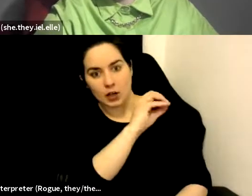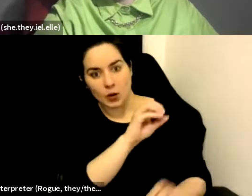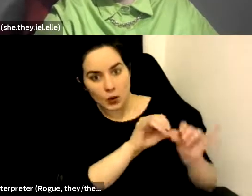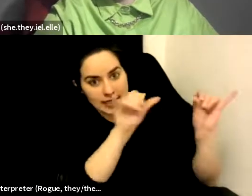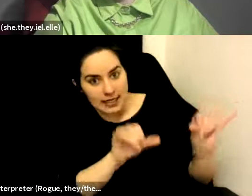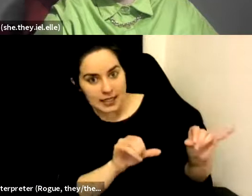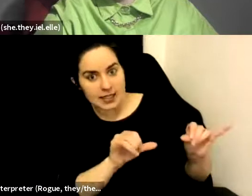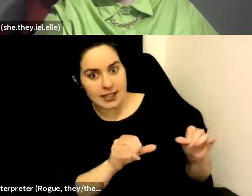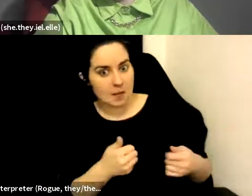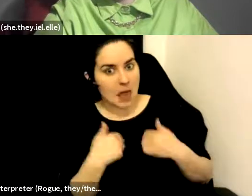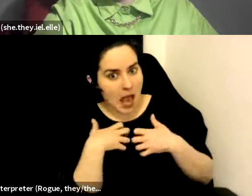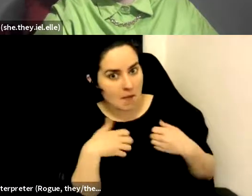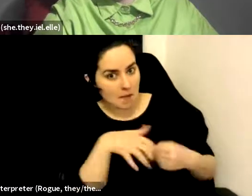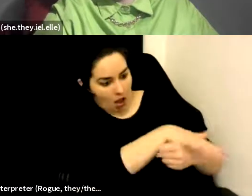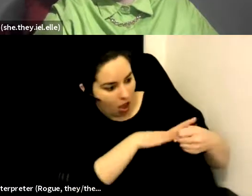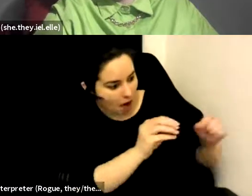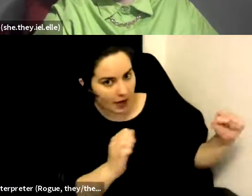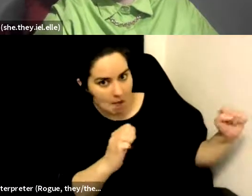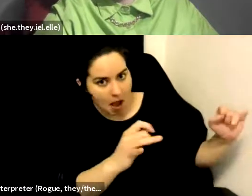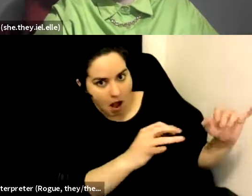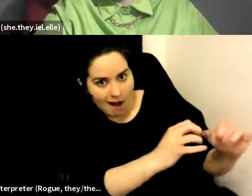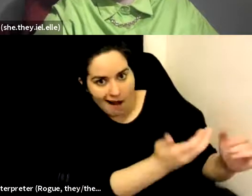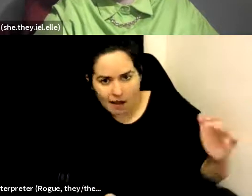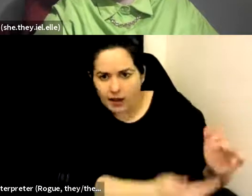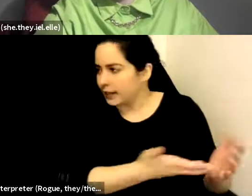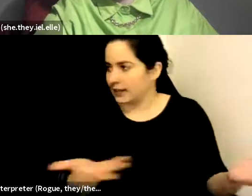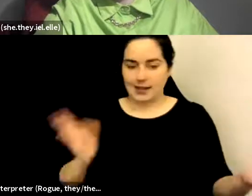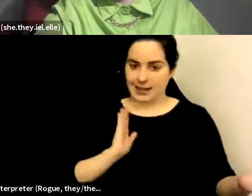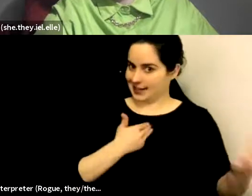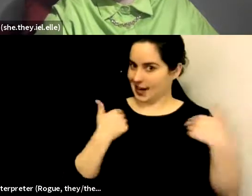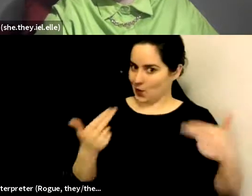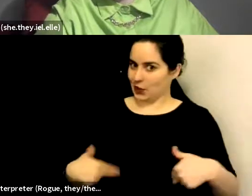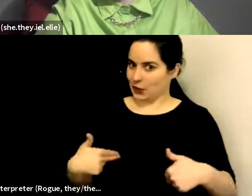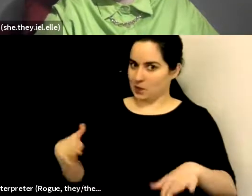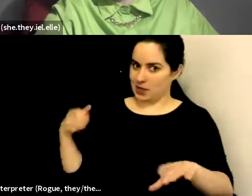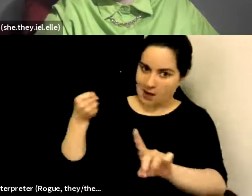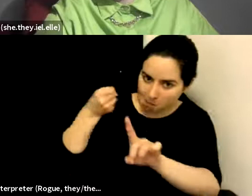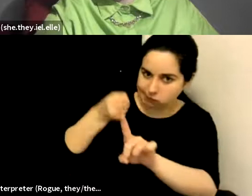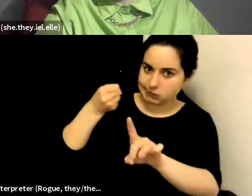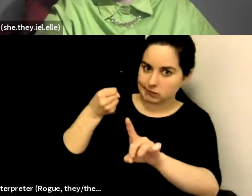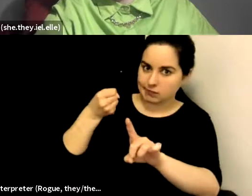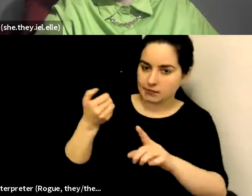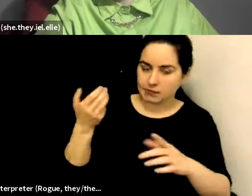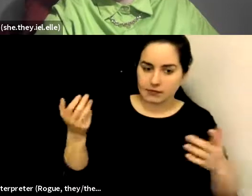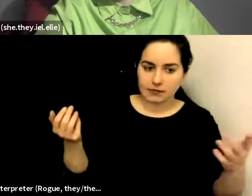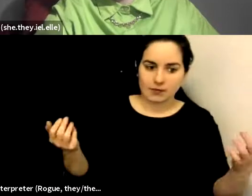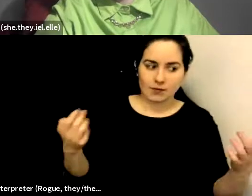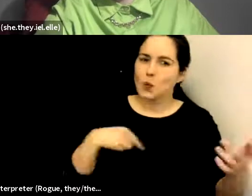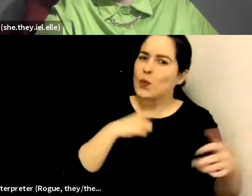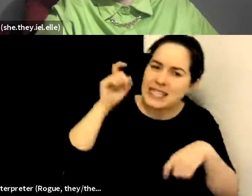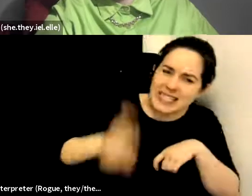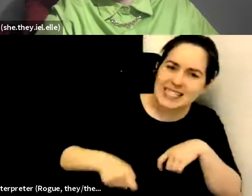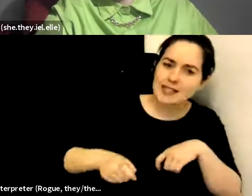that our human footprint, like, we don't what can we live without? What are things